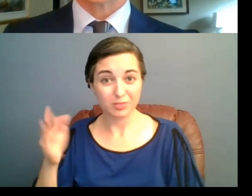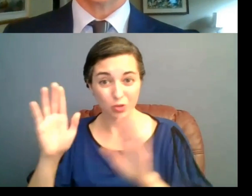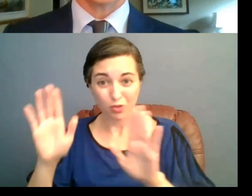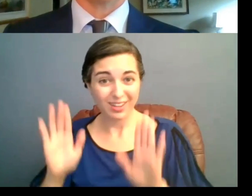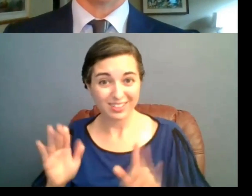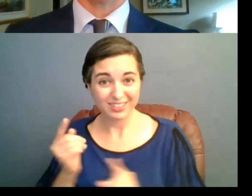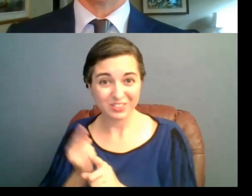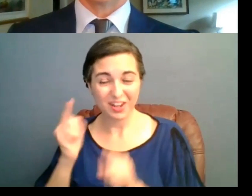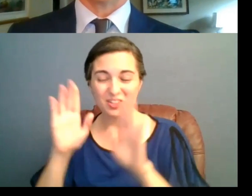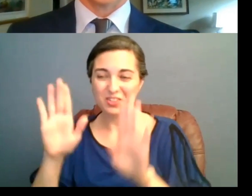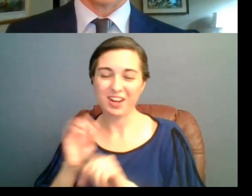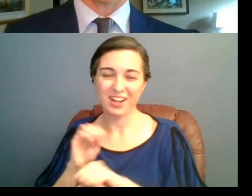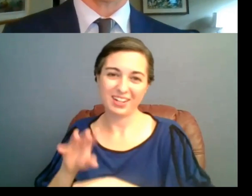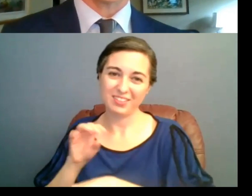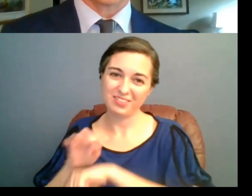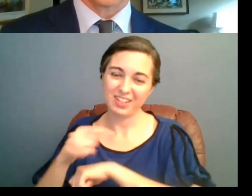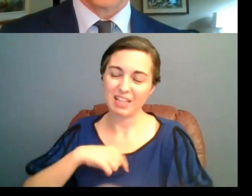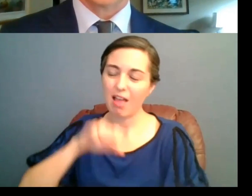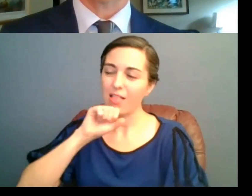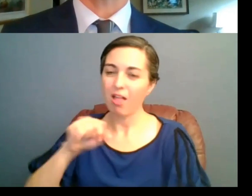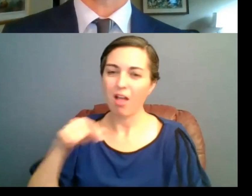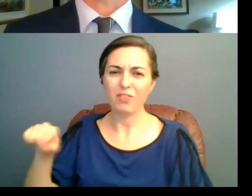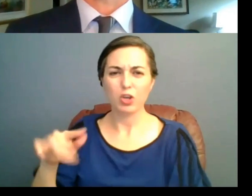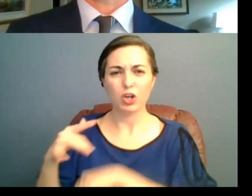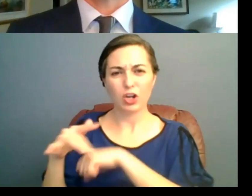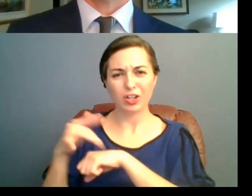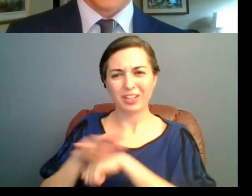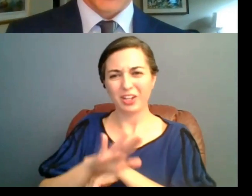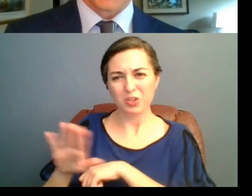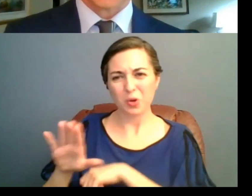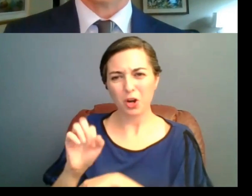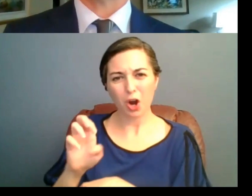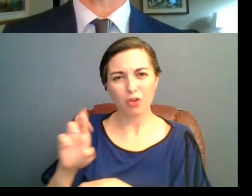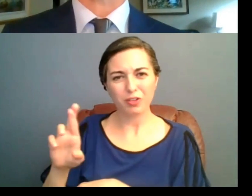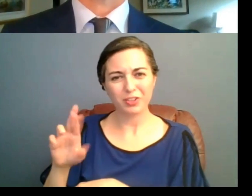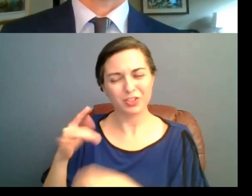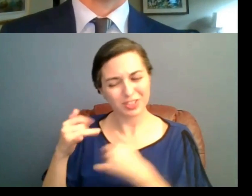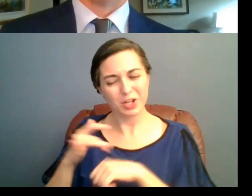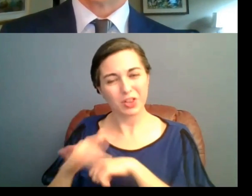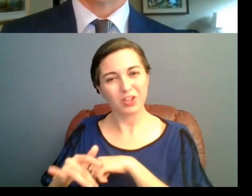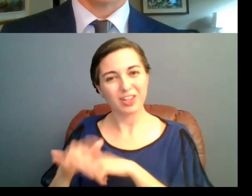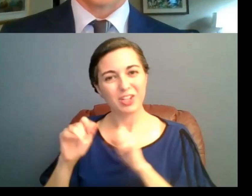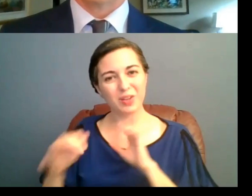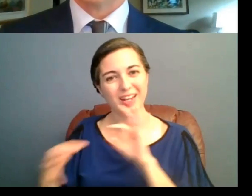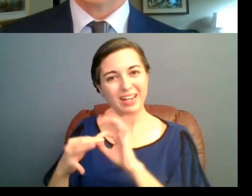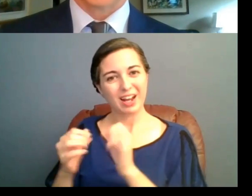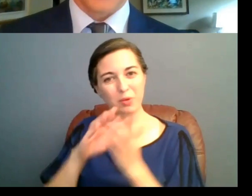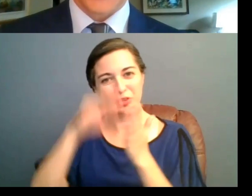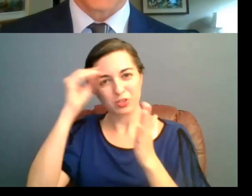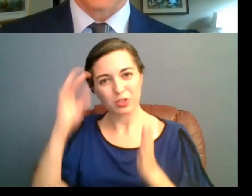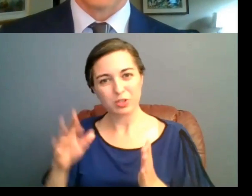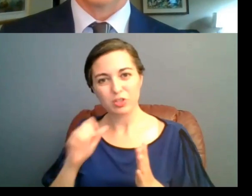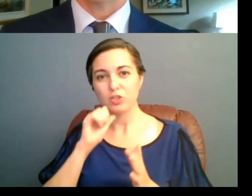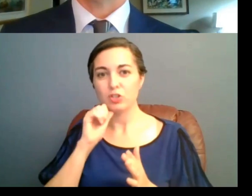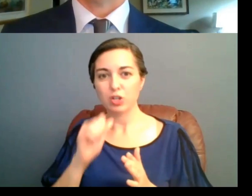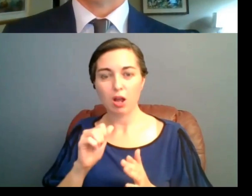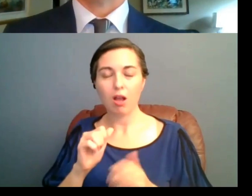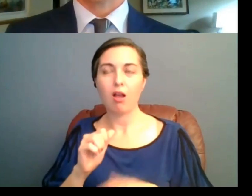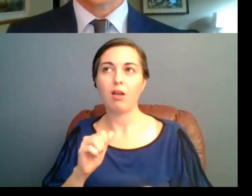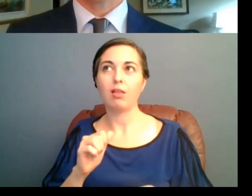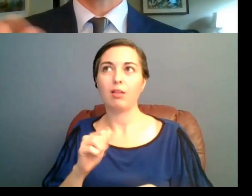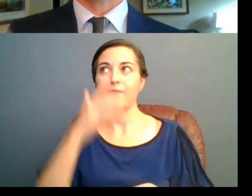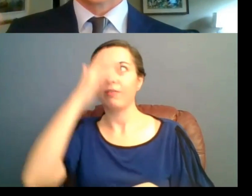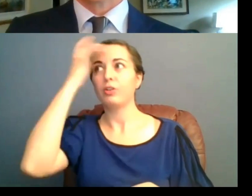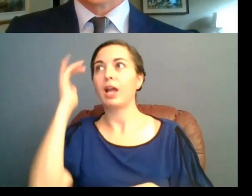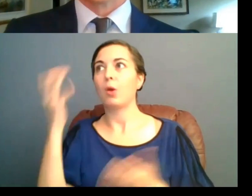great advice. I love that you're early in your careers. You can connect with students, not too far removed from the classroom.